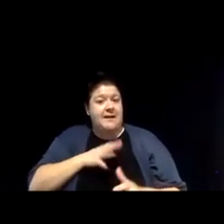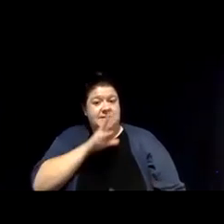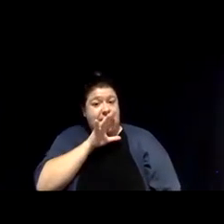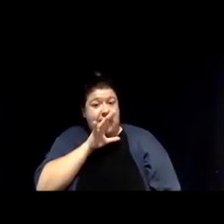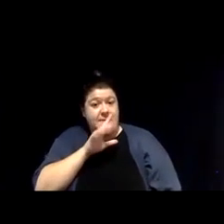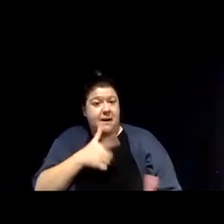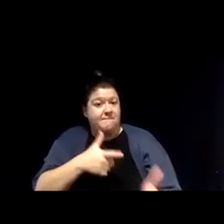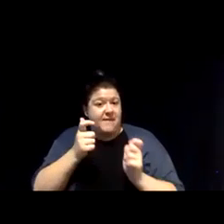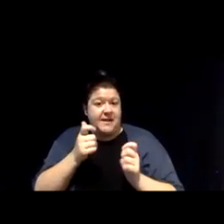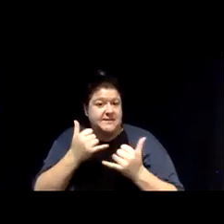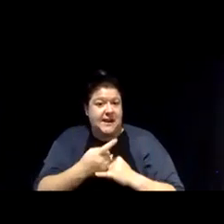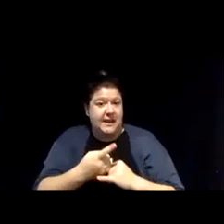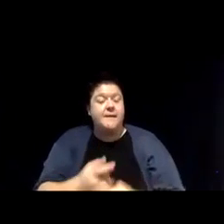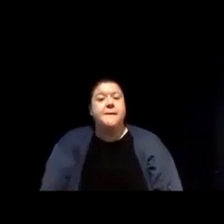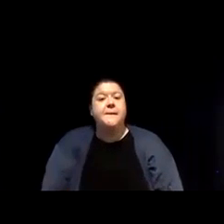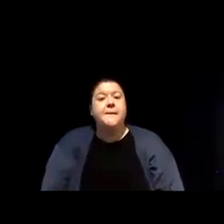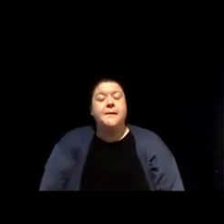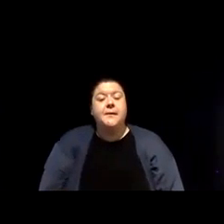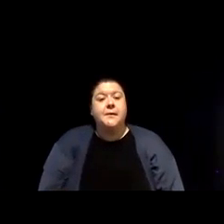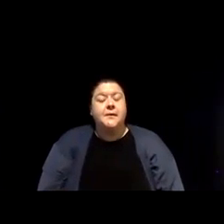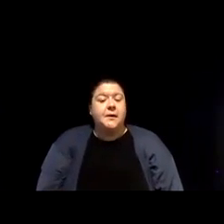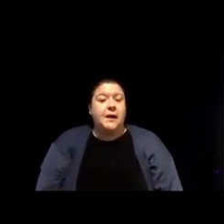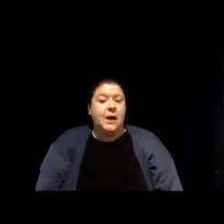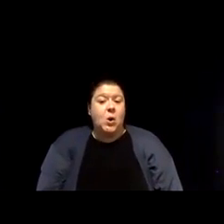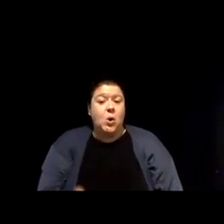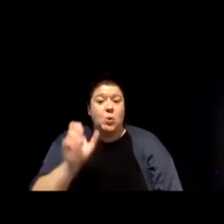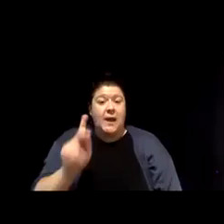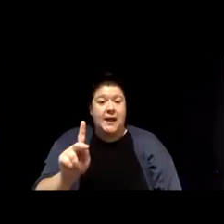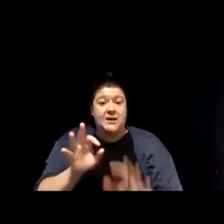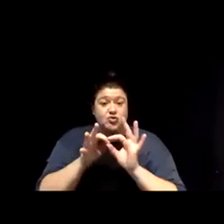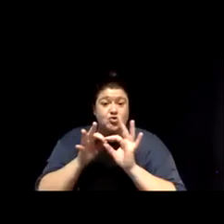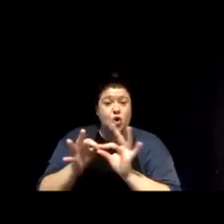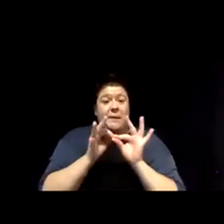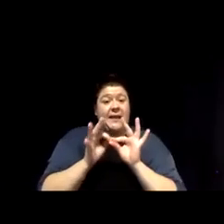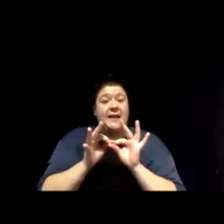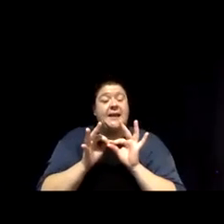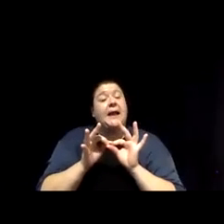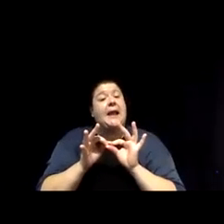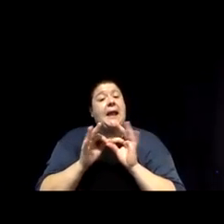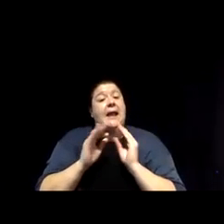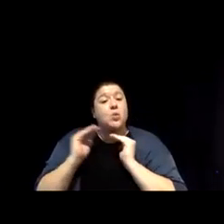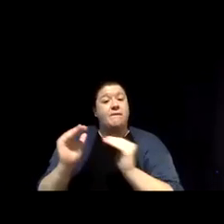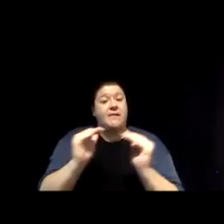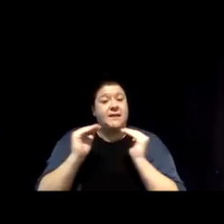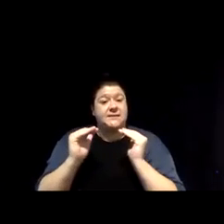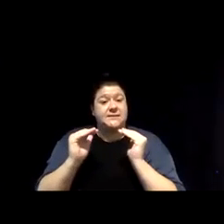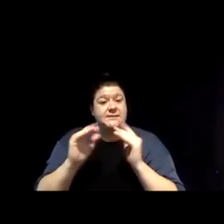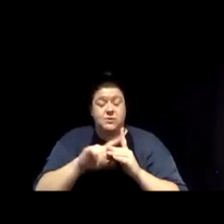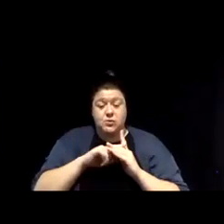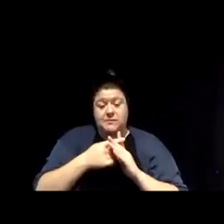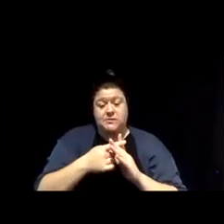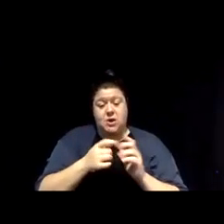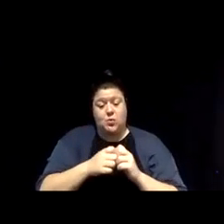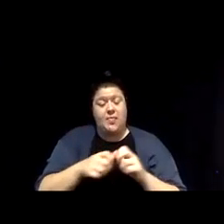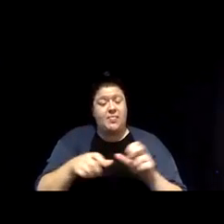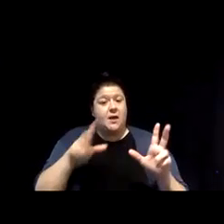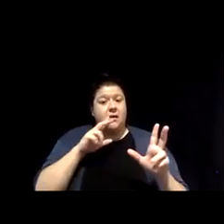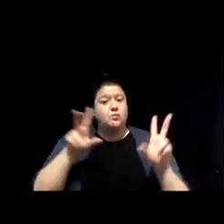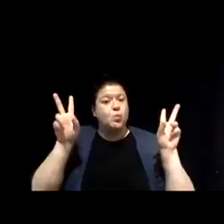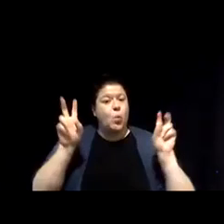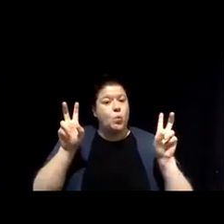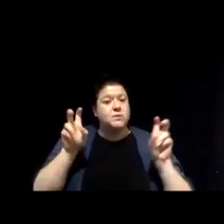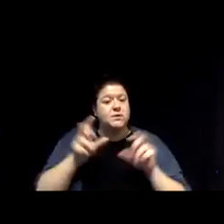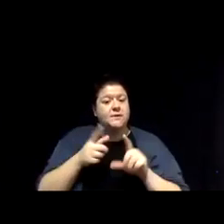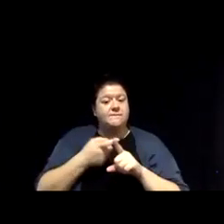now what I want to talk a little bit about is interpreting equivalences. So begin by a quote